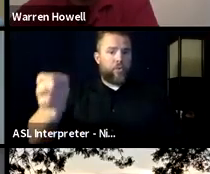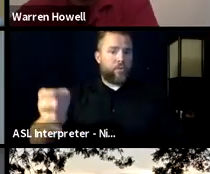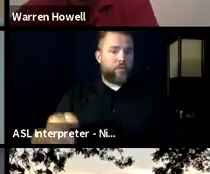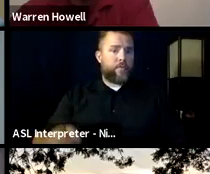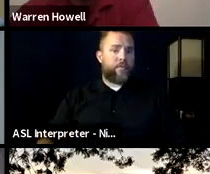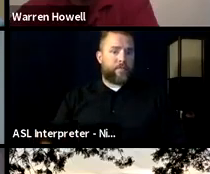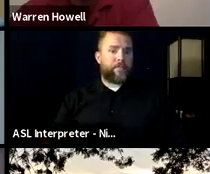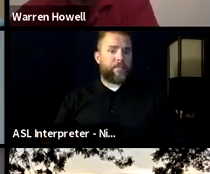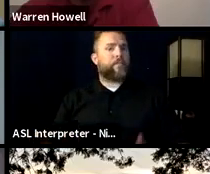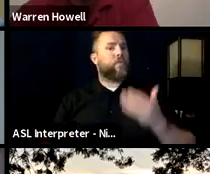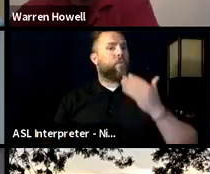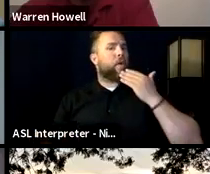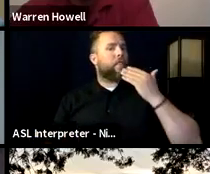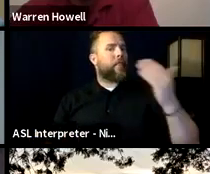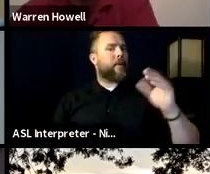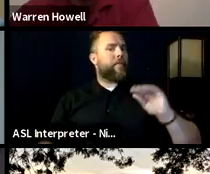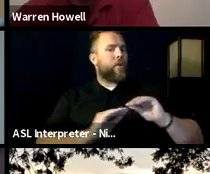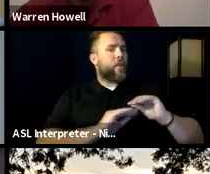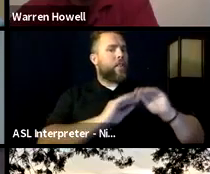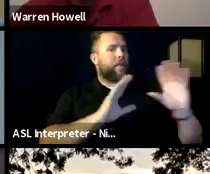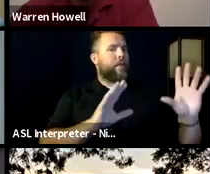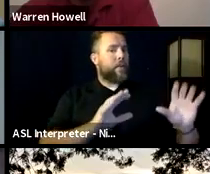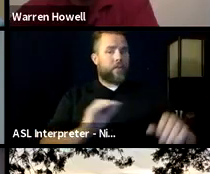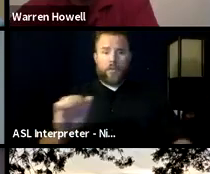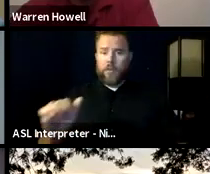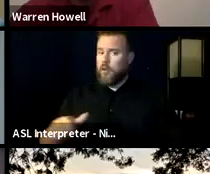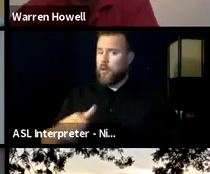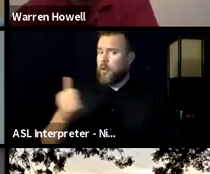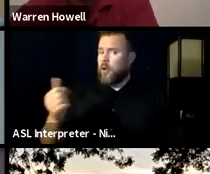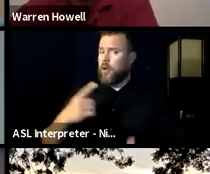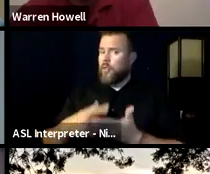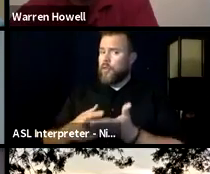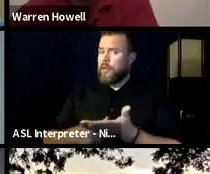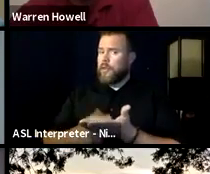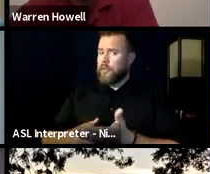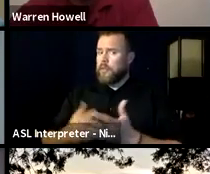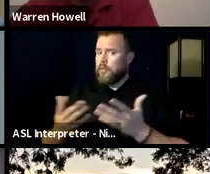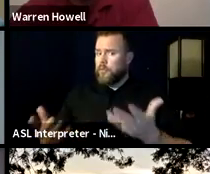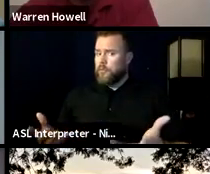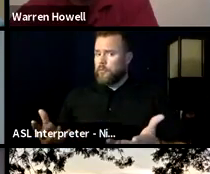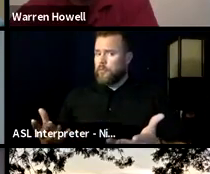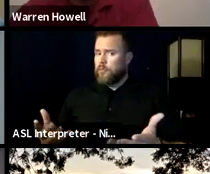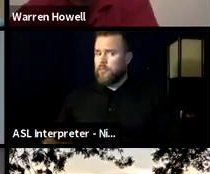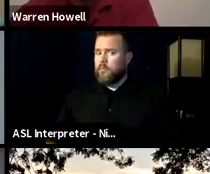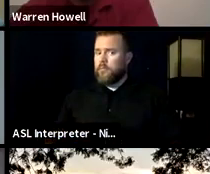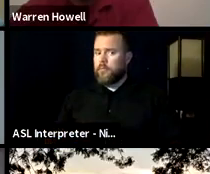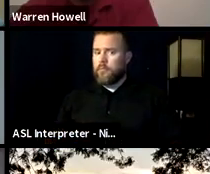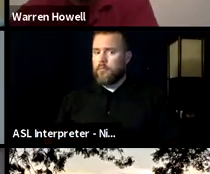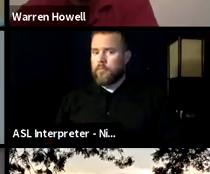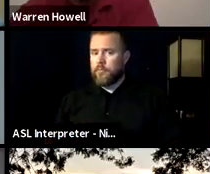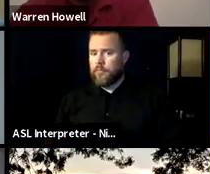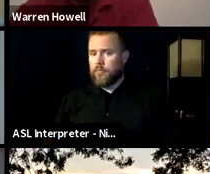Thank you for that clarification. Are there any, is there any other discussion or questions regarding the policy?